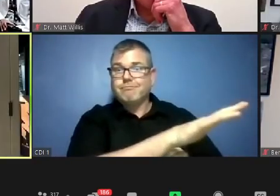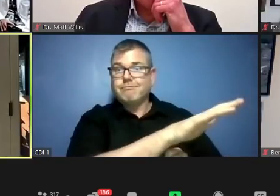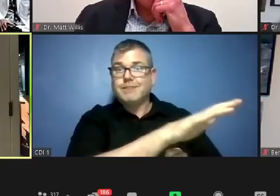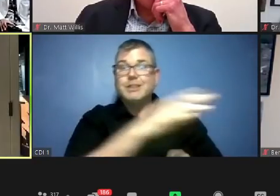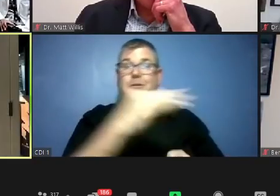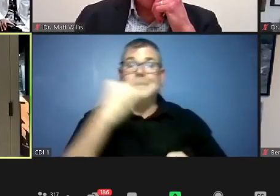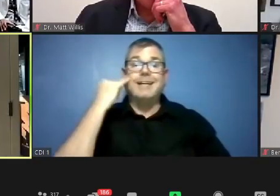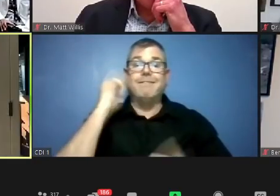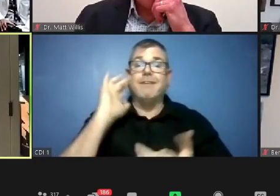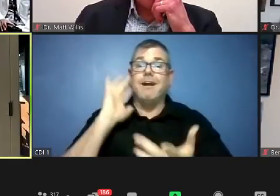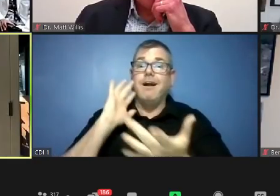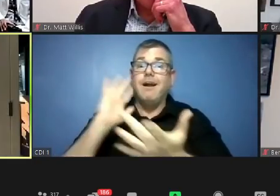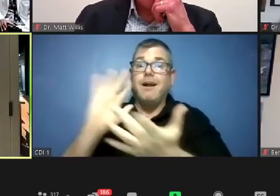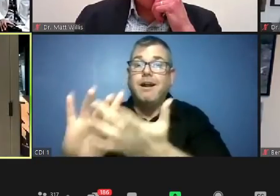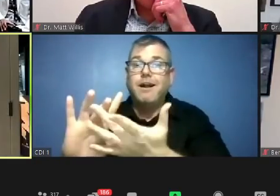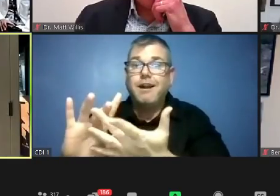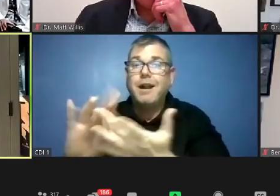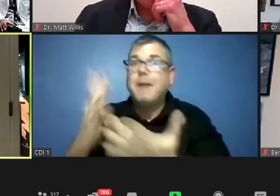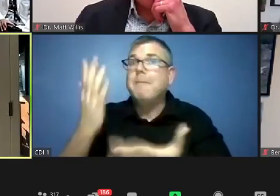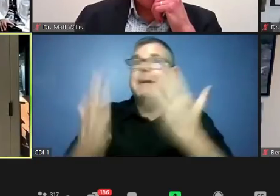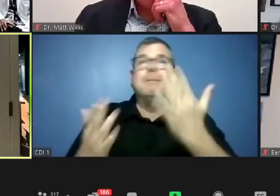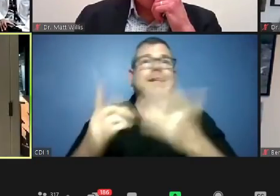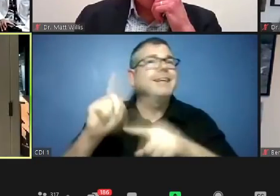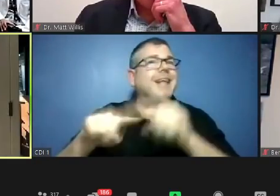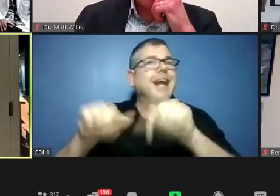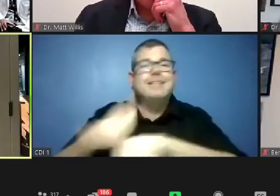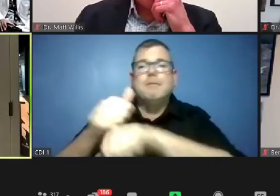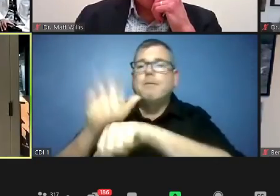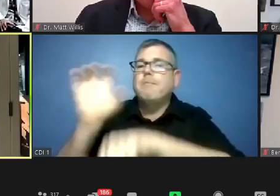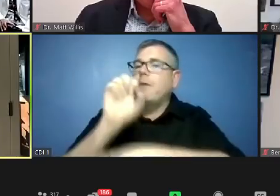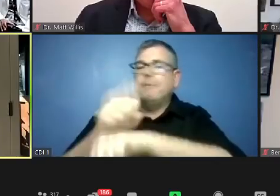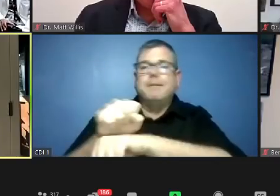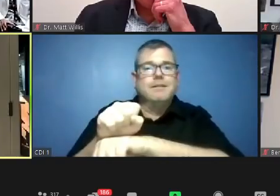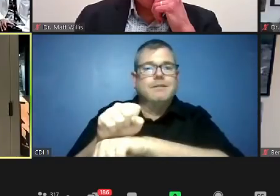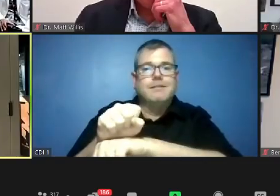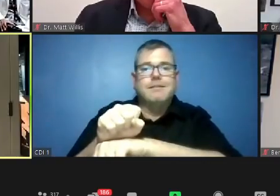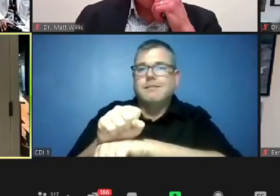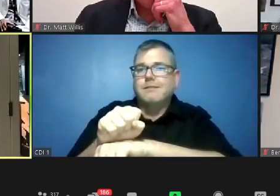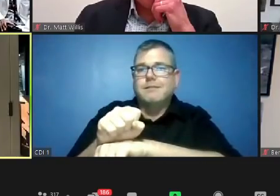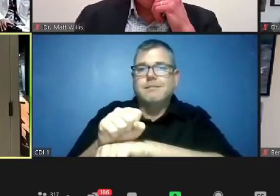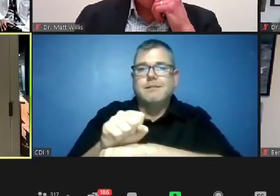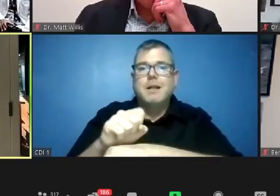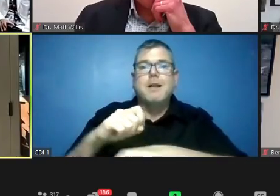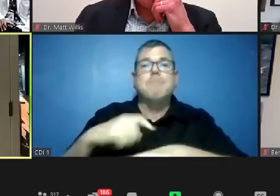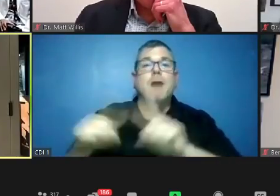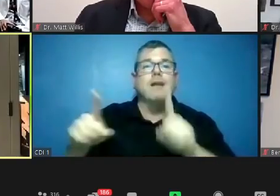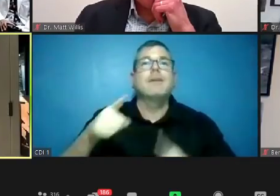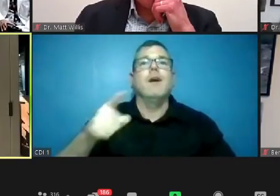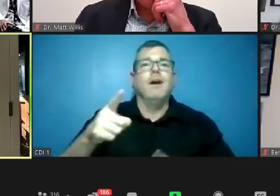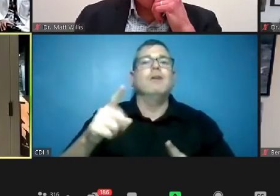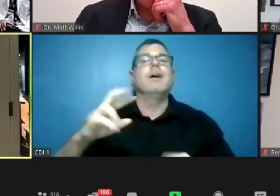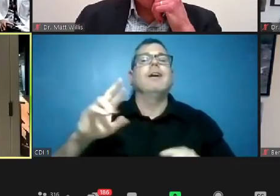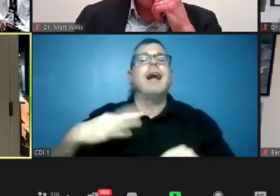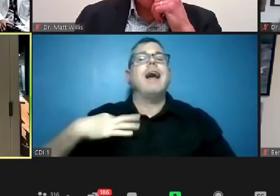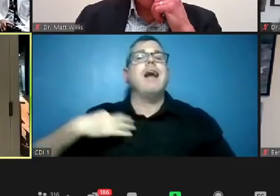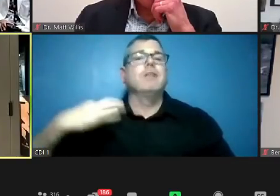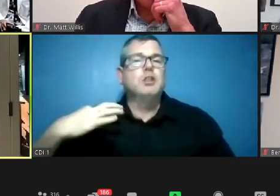away, but that you are eligible to make an appointment and that in the coming weeks of that eligibility, you should be able to get an